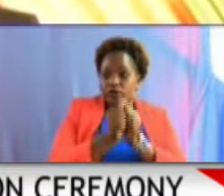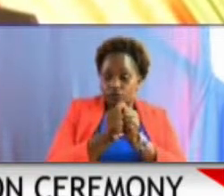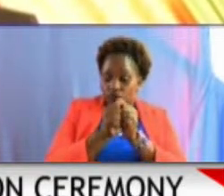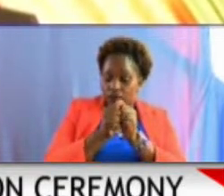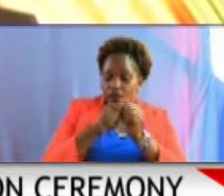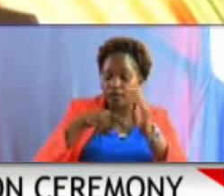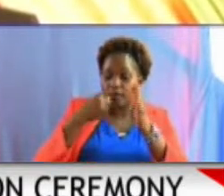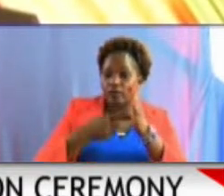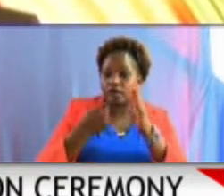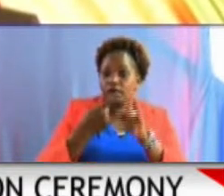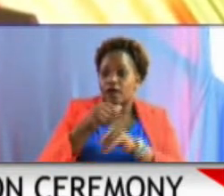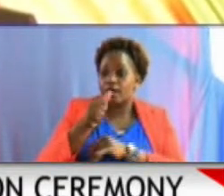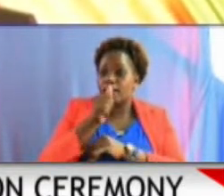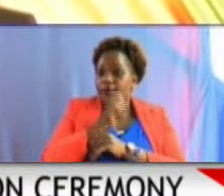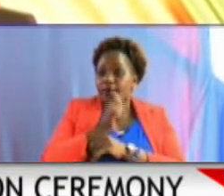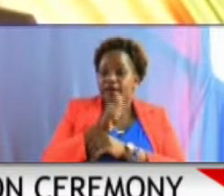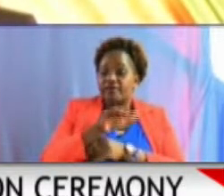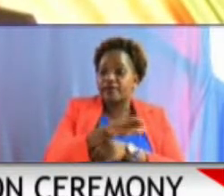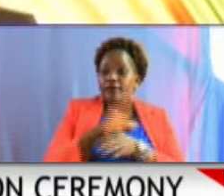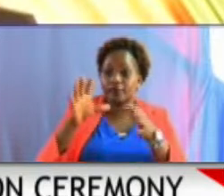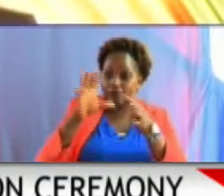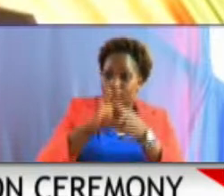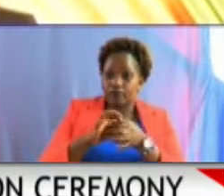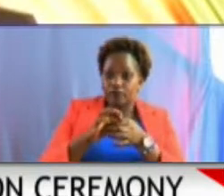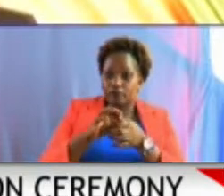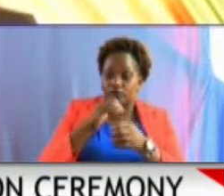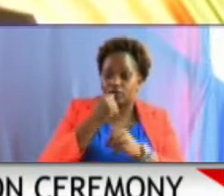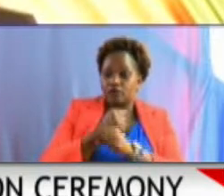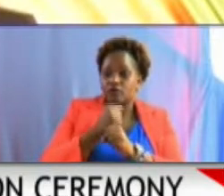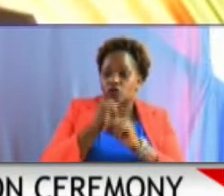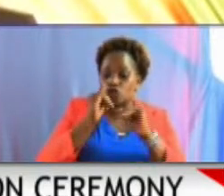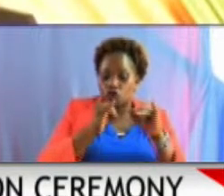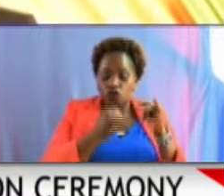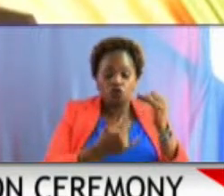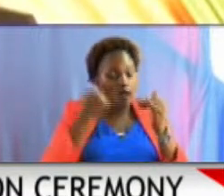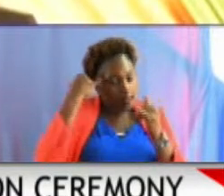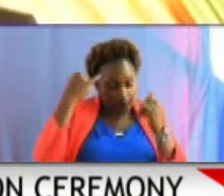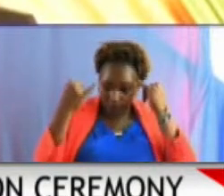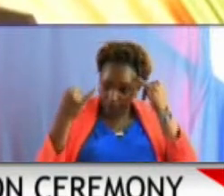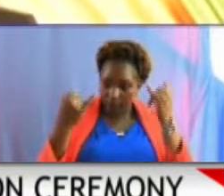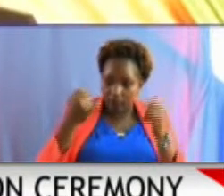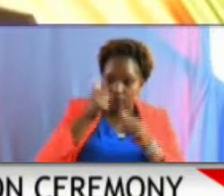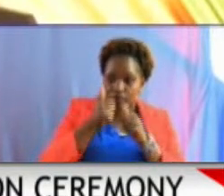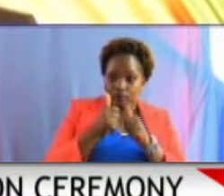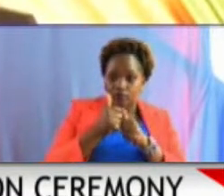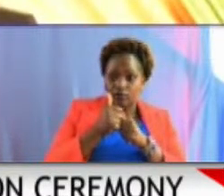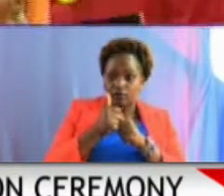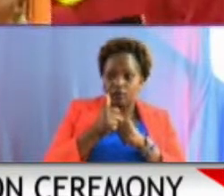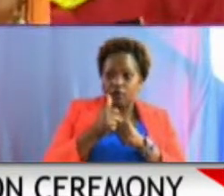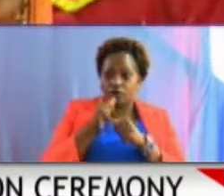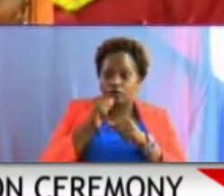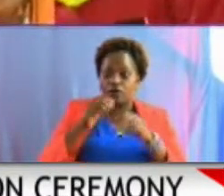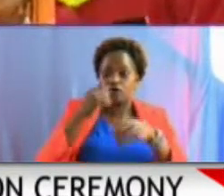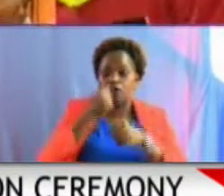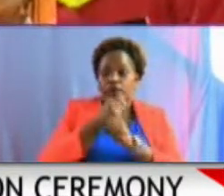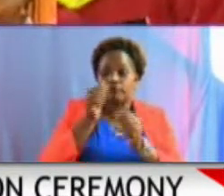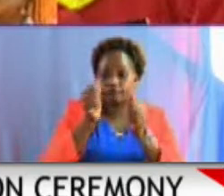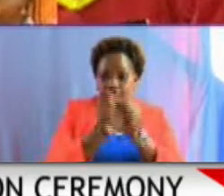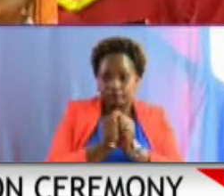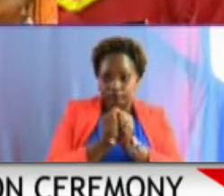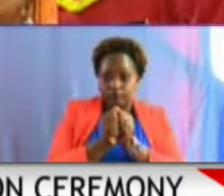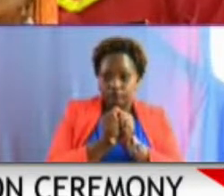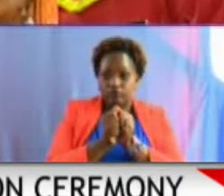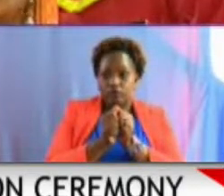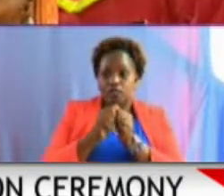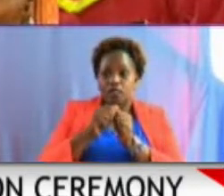industry and other private partners in a way to cultivate new ideas for innovation that will lead to commercialization.